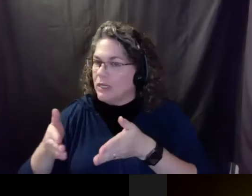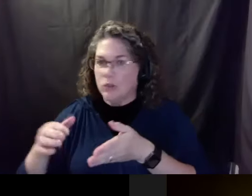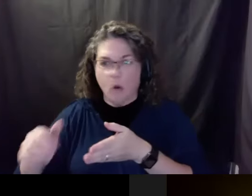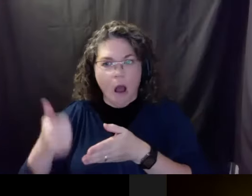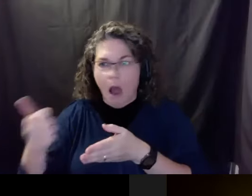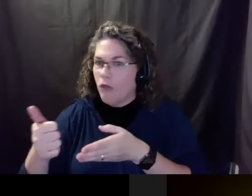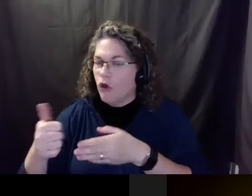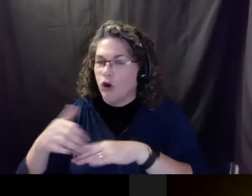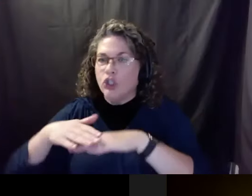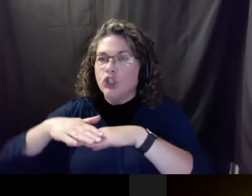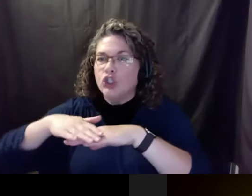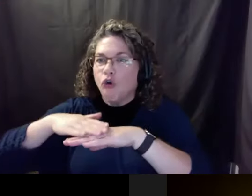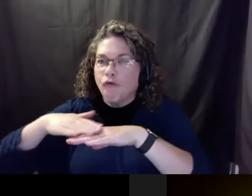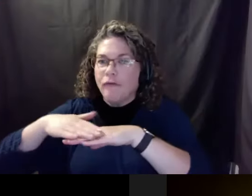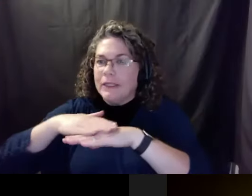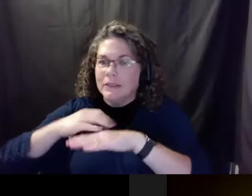surface transportation.